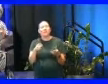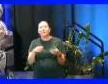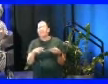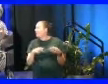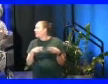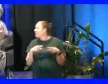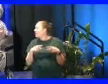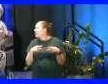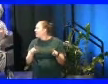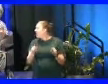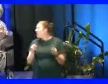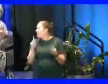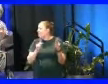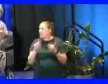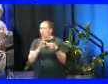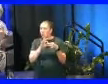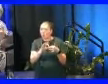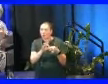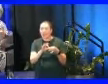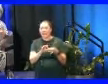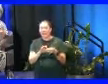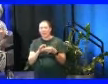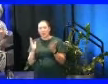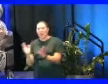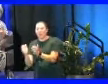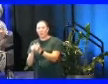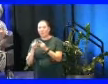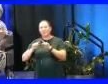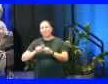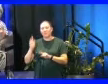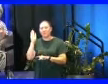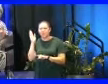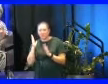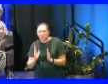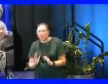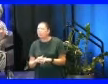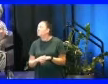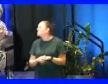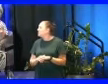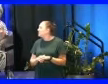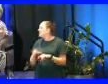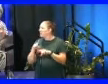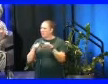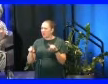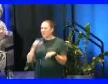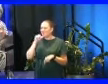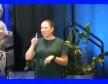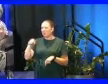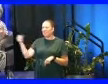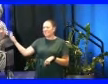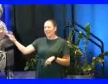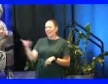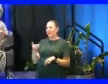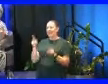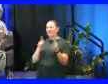Nickel coordinate and speaking with all these presenters, but we need to take it a step forward than just being at the table for folks with